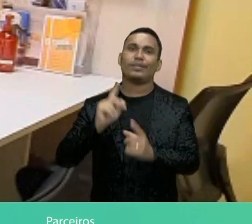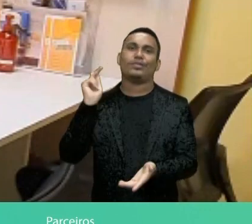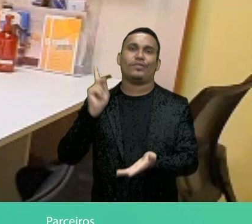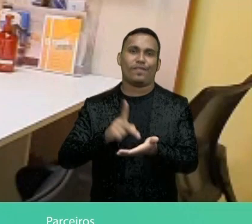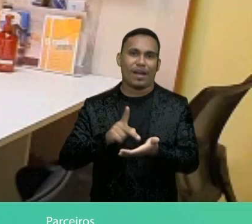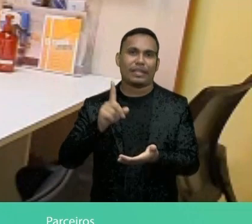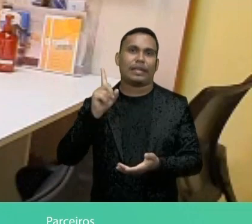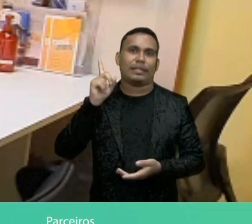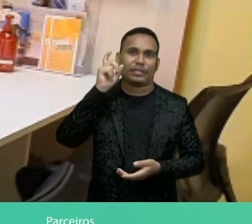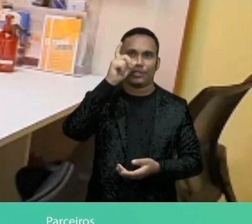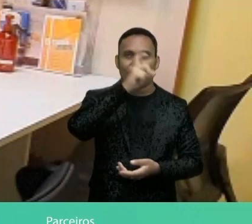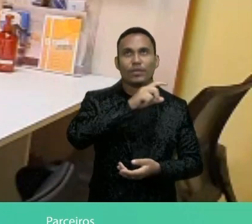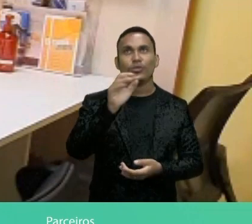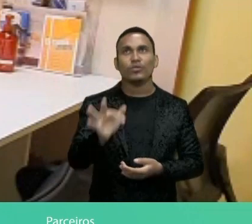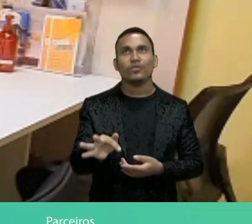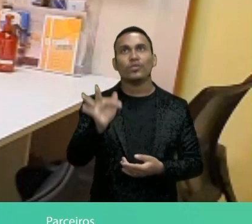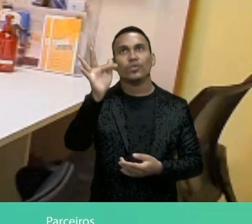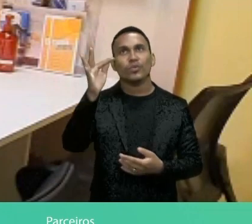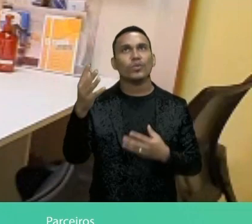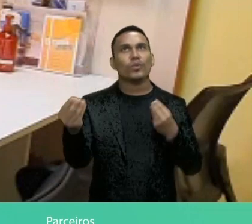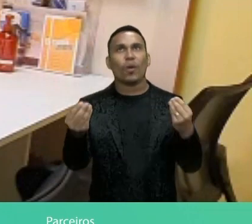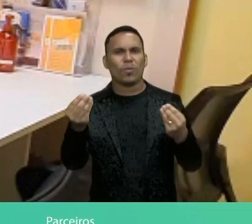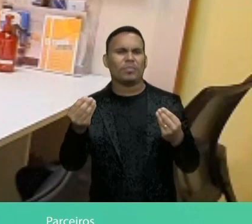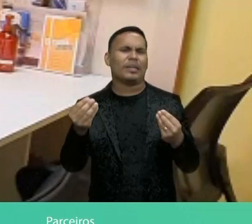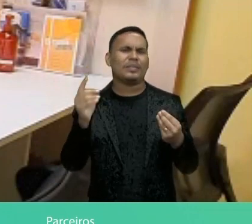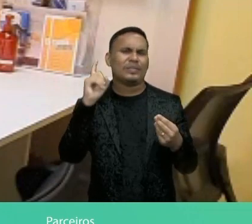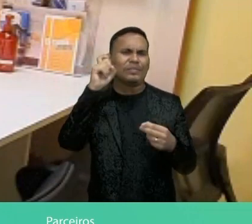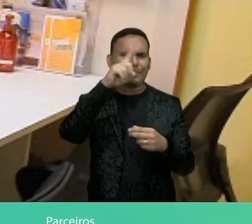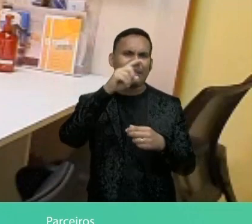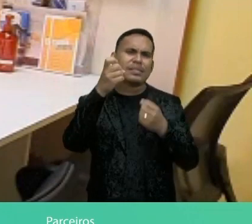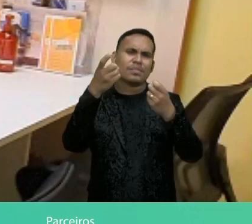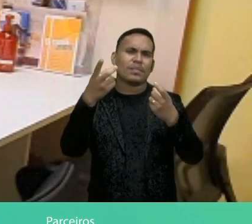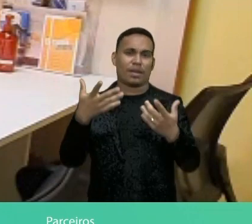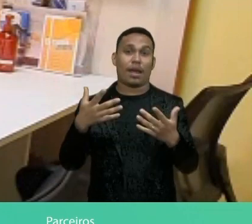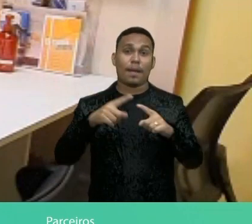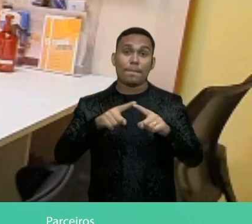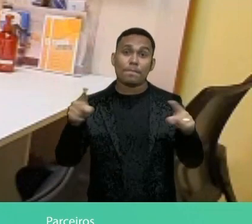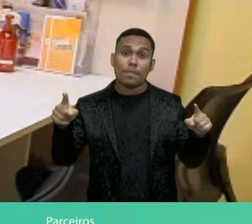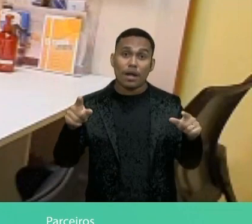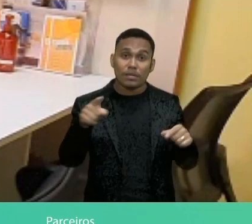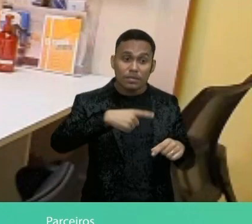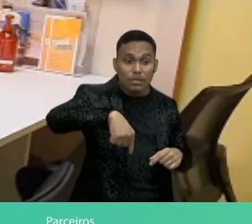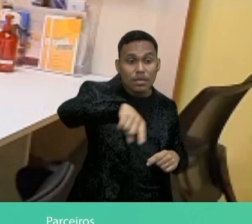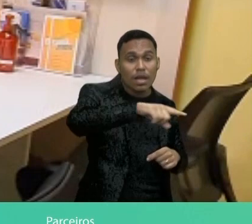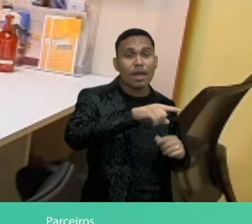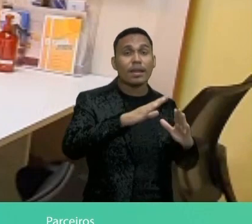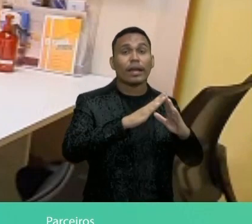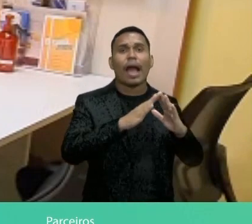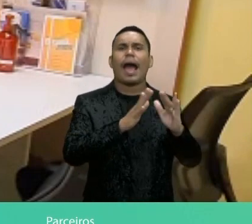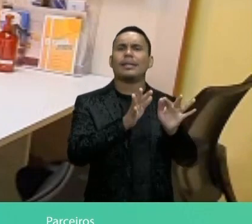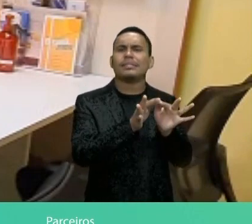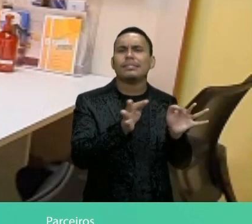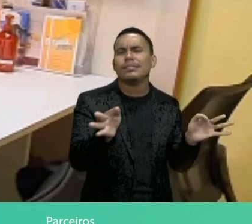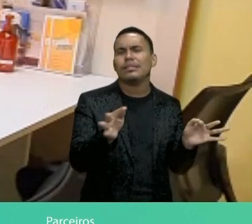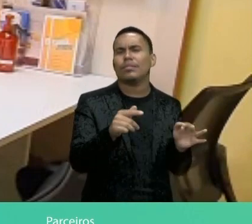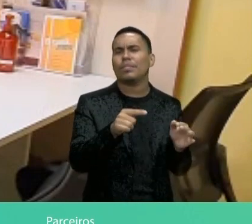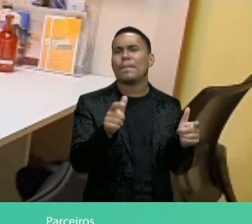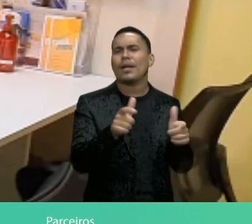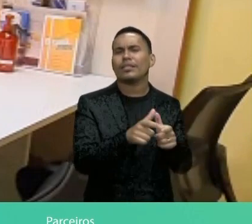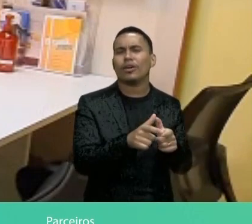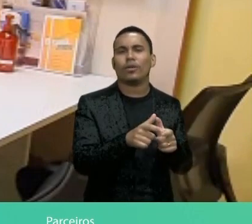because in fact it's very difficult for us to forecast the future, but those that have higher